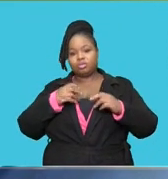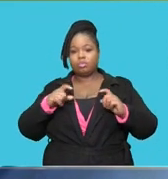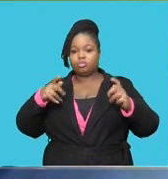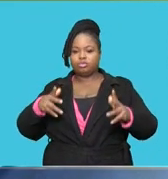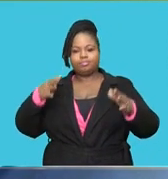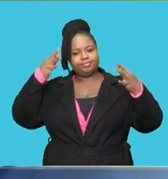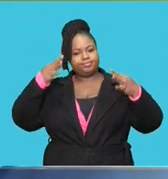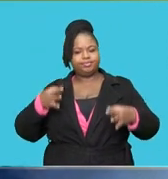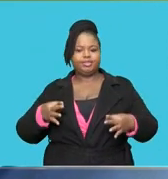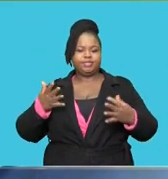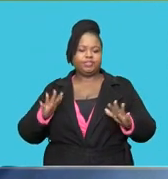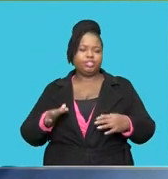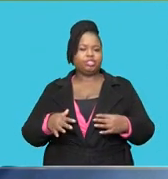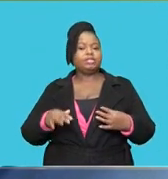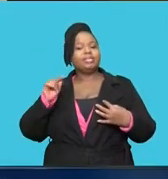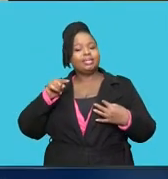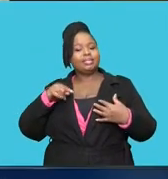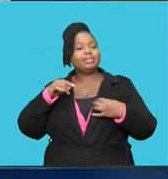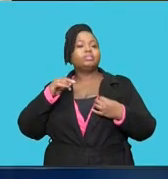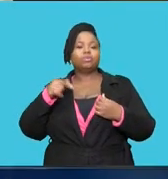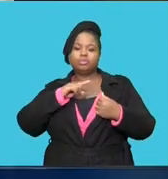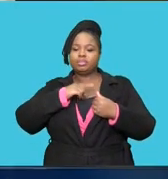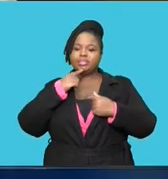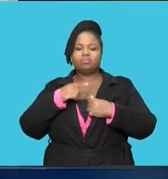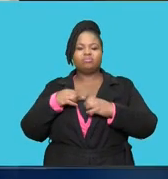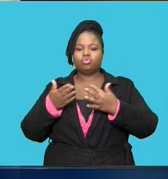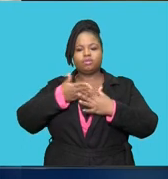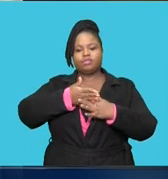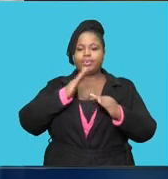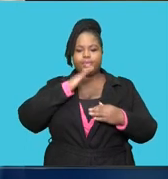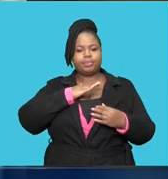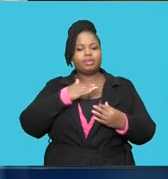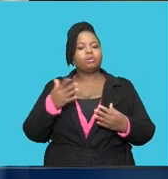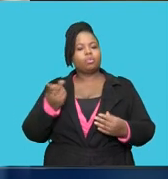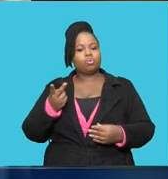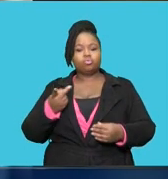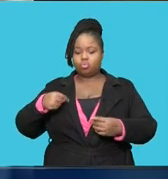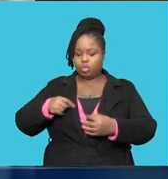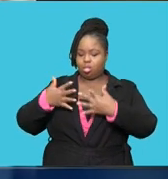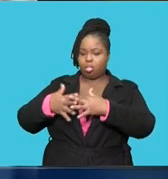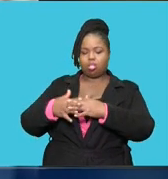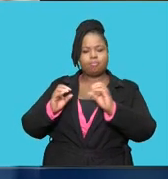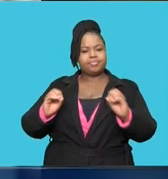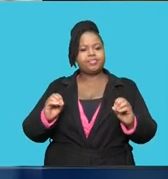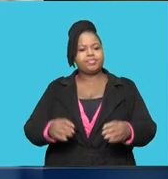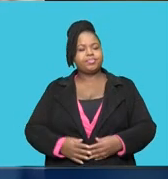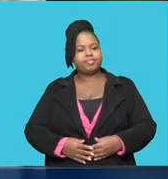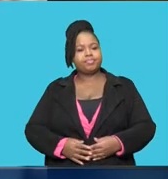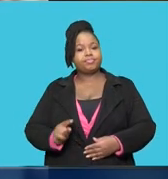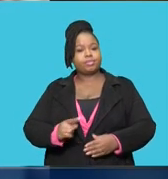taken a decision, and that decision was not interfered with, neither did we meddle with it. This